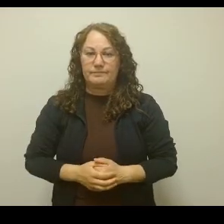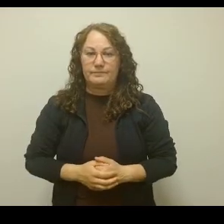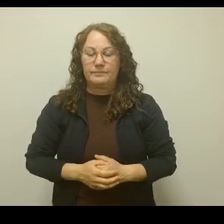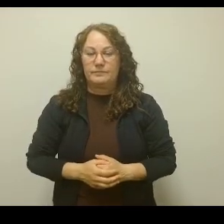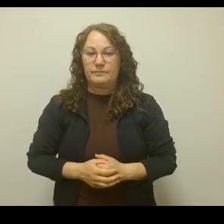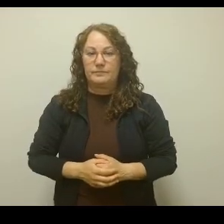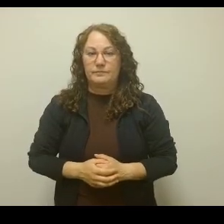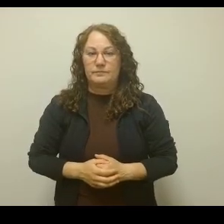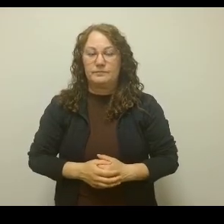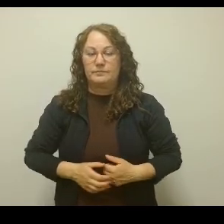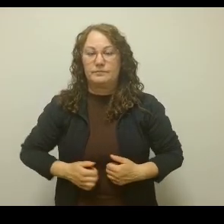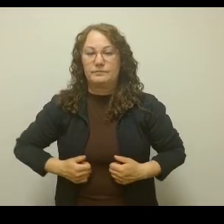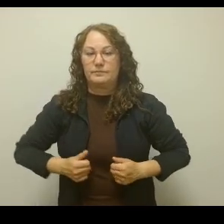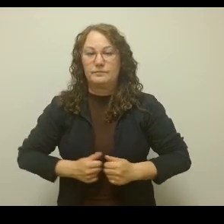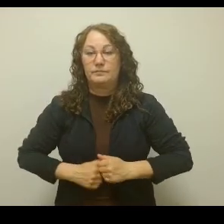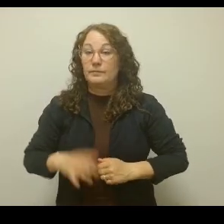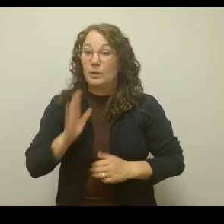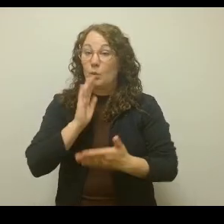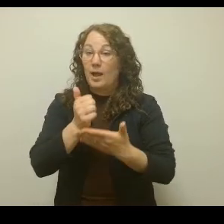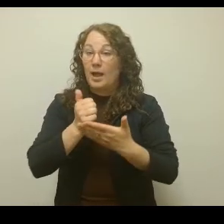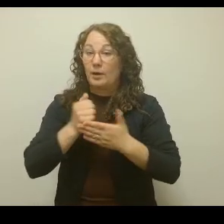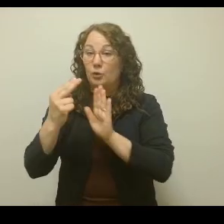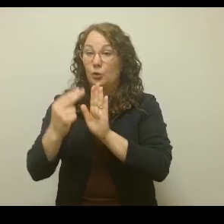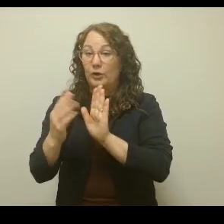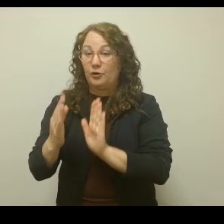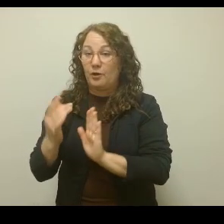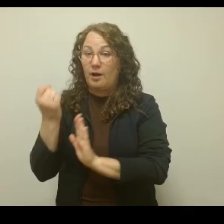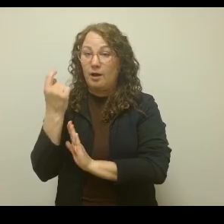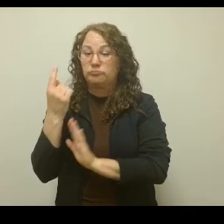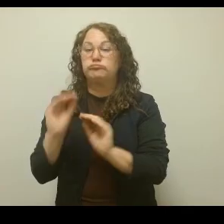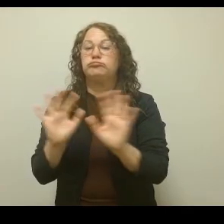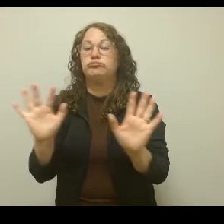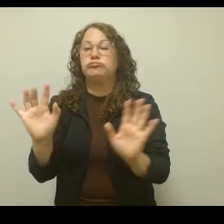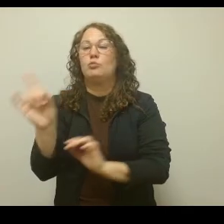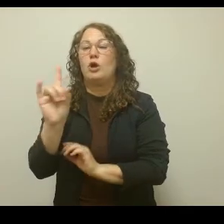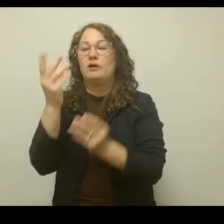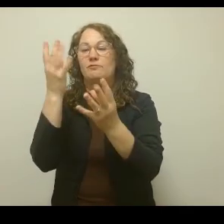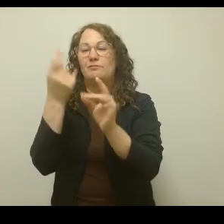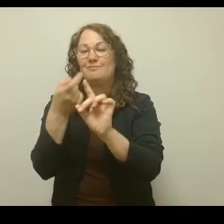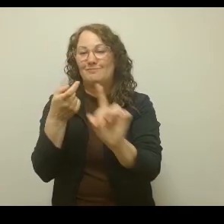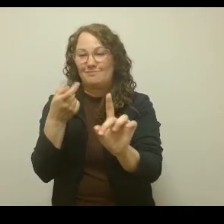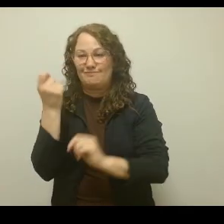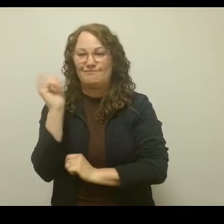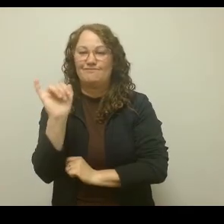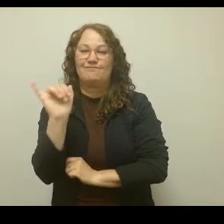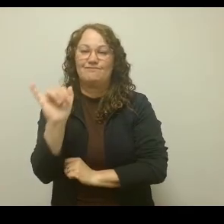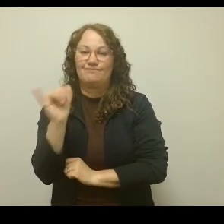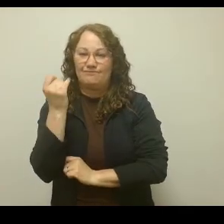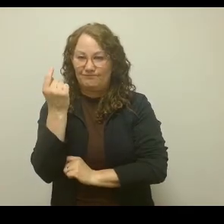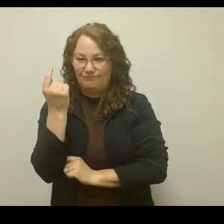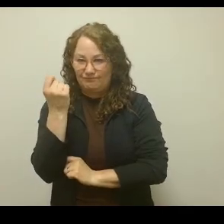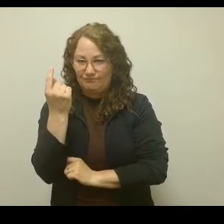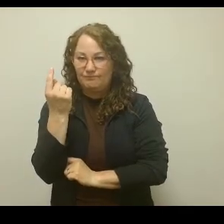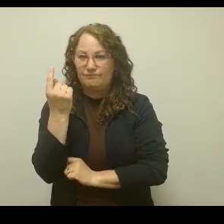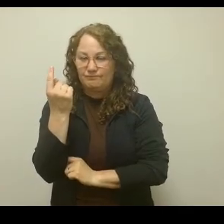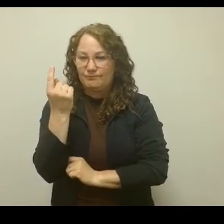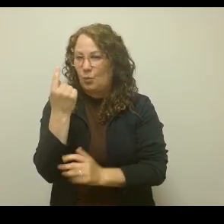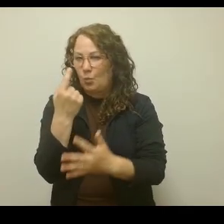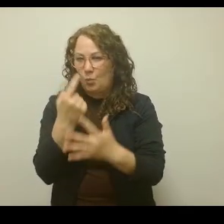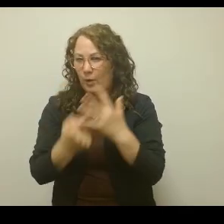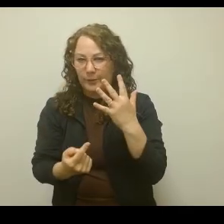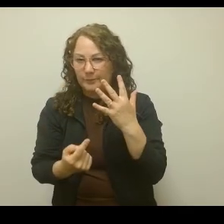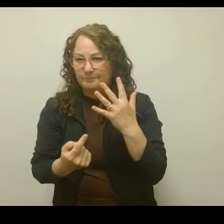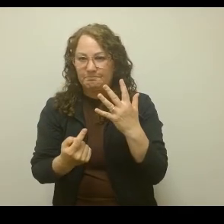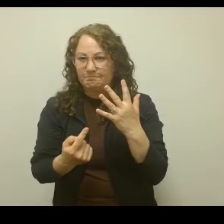Right? And this helps the reader understand very clearly, right at the beginning of the summary, exactly what it is